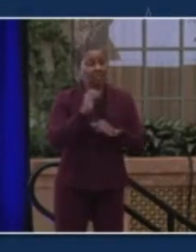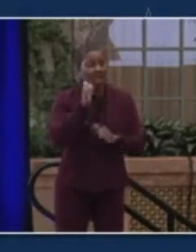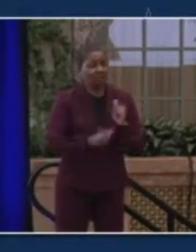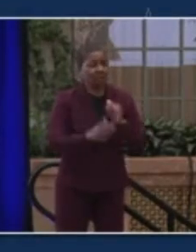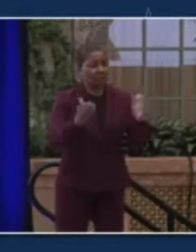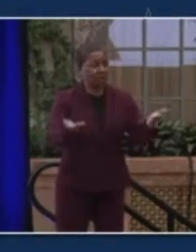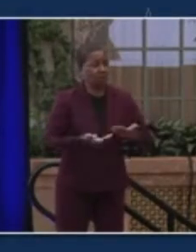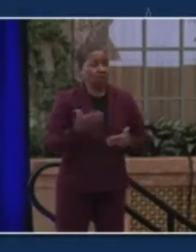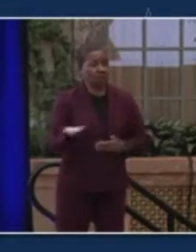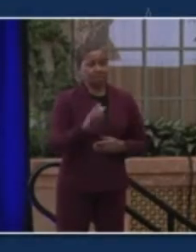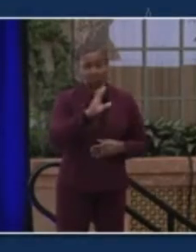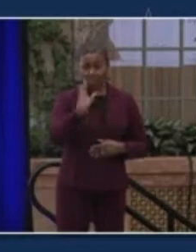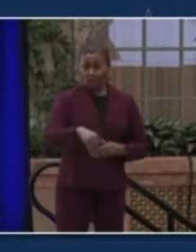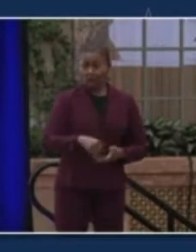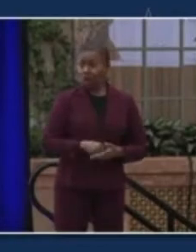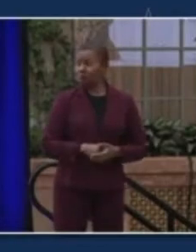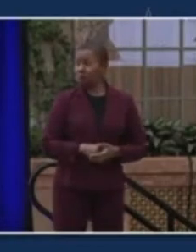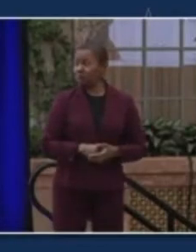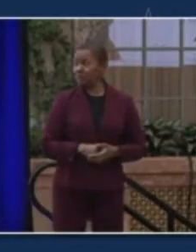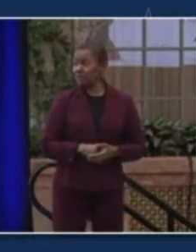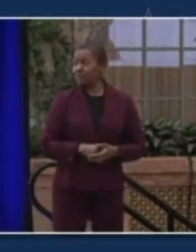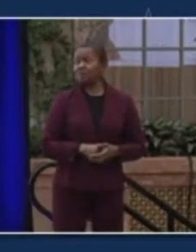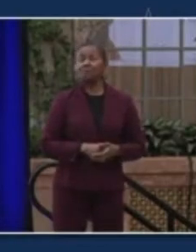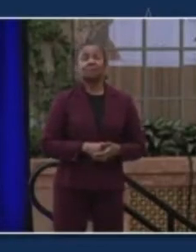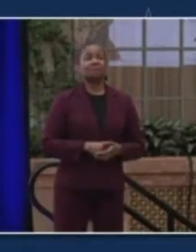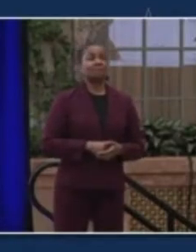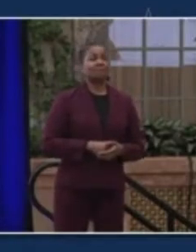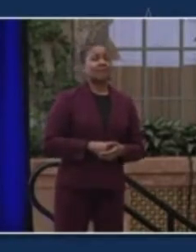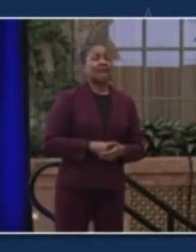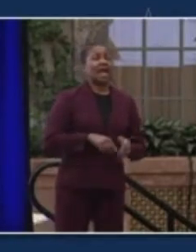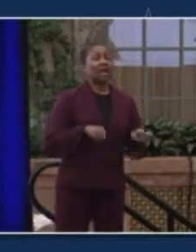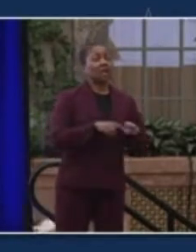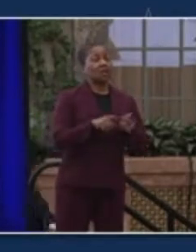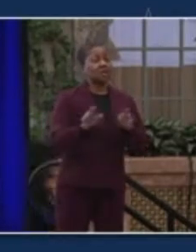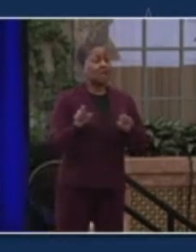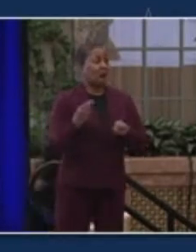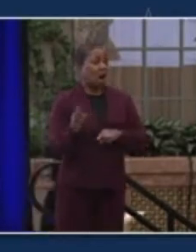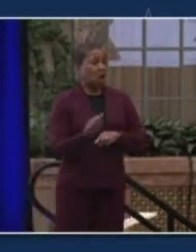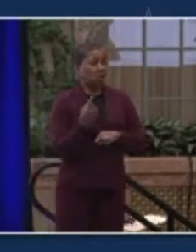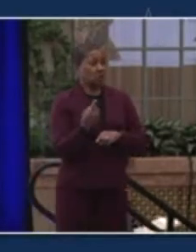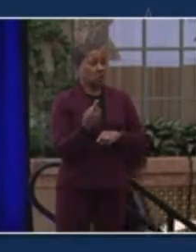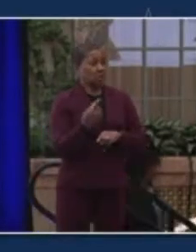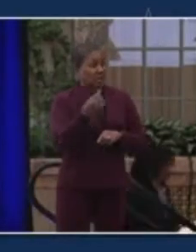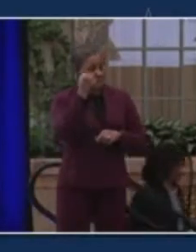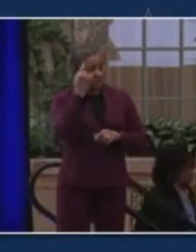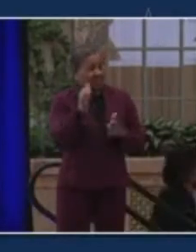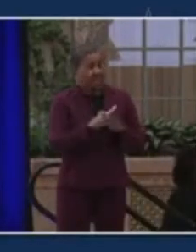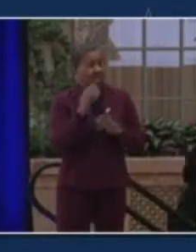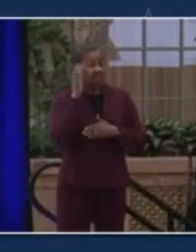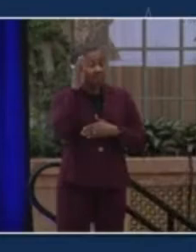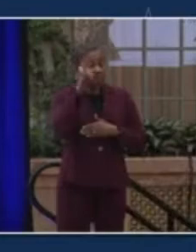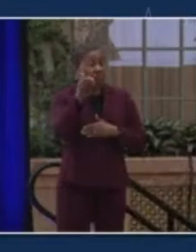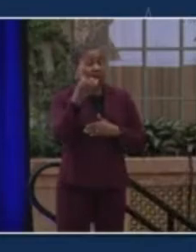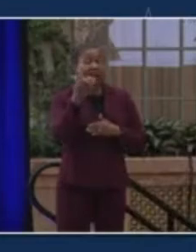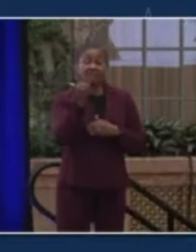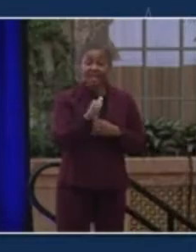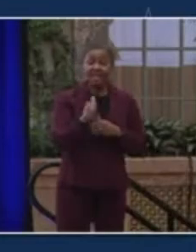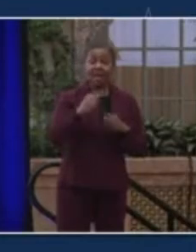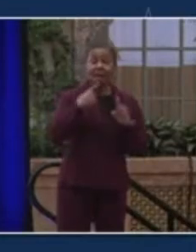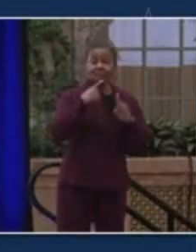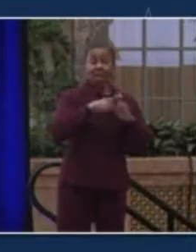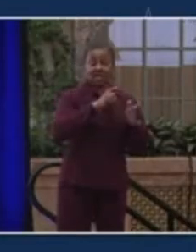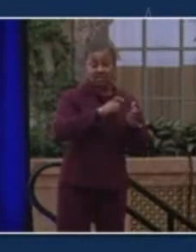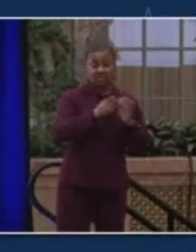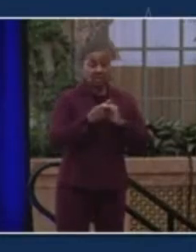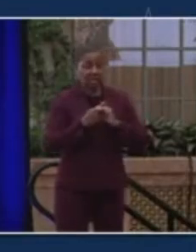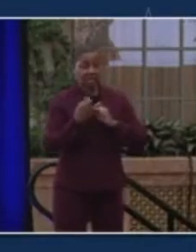Chicago. And two, he always understood that the future of any positive